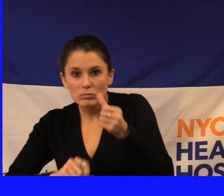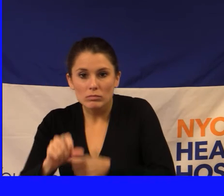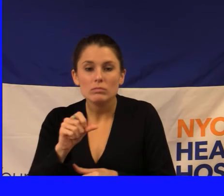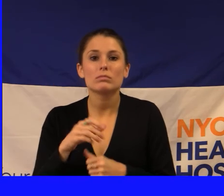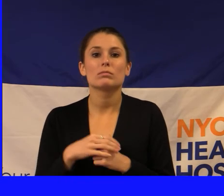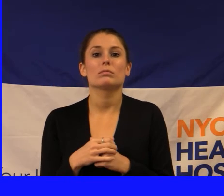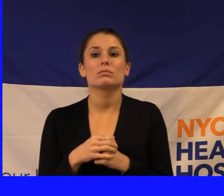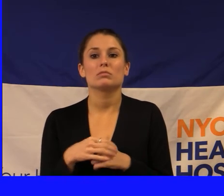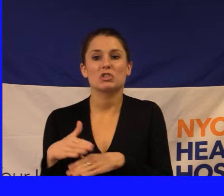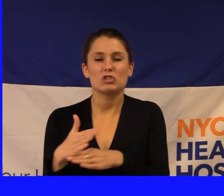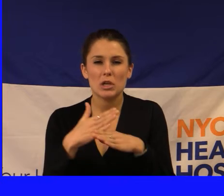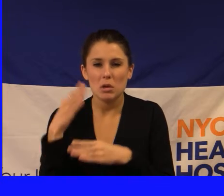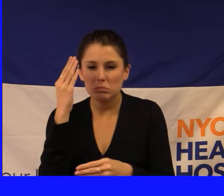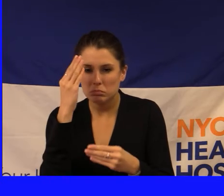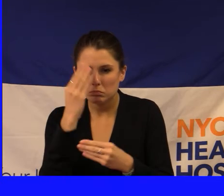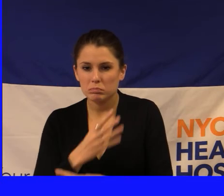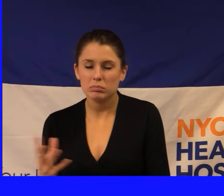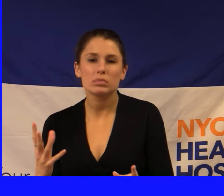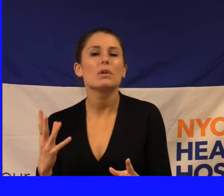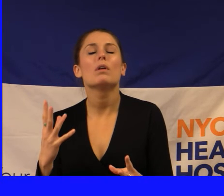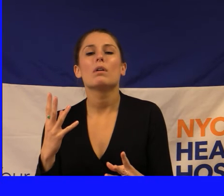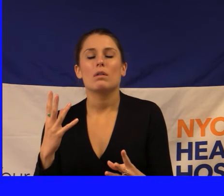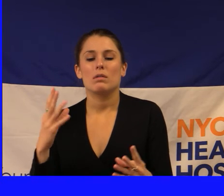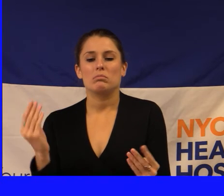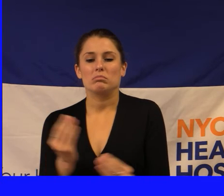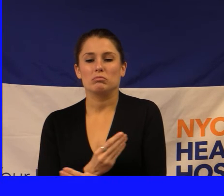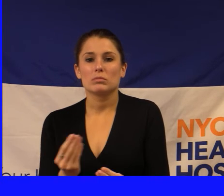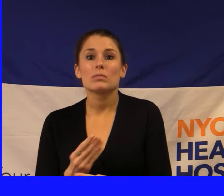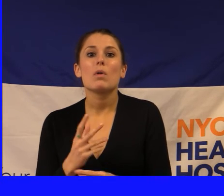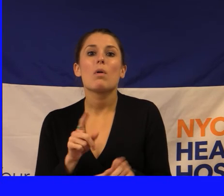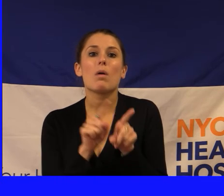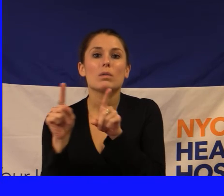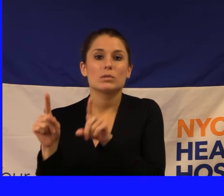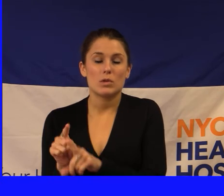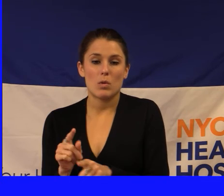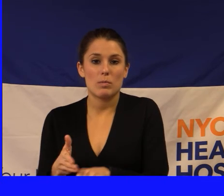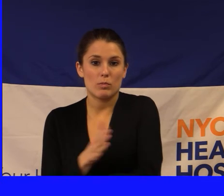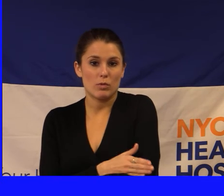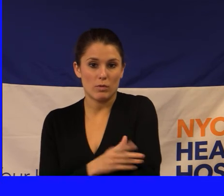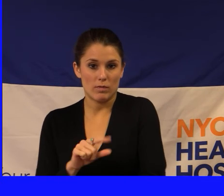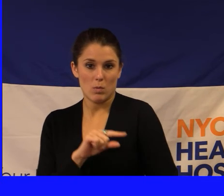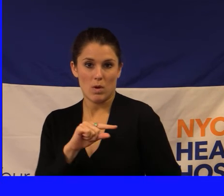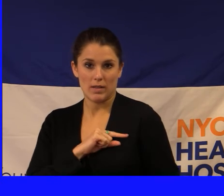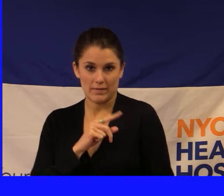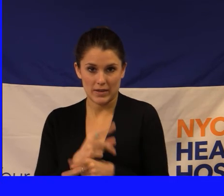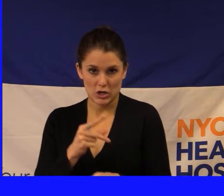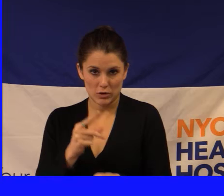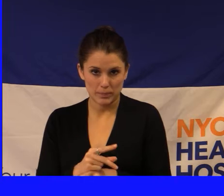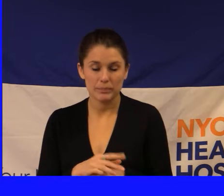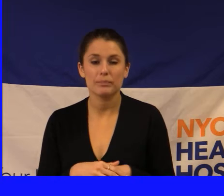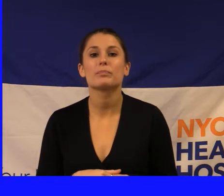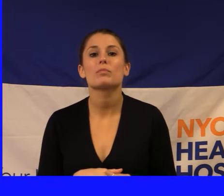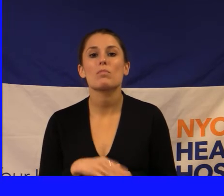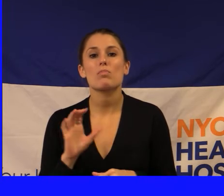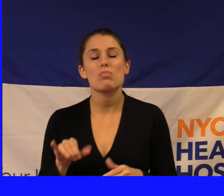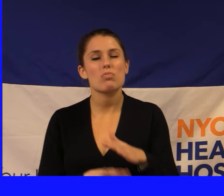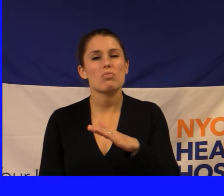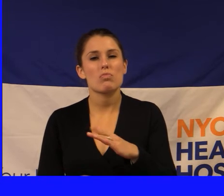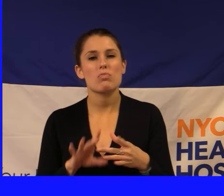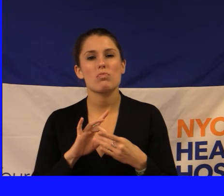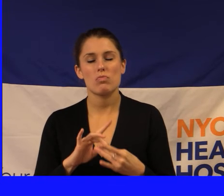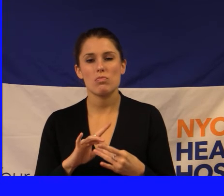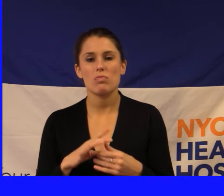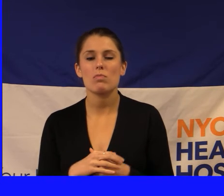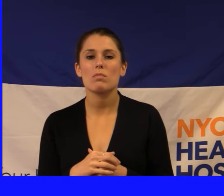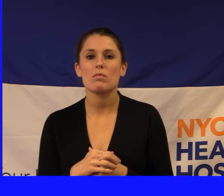on continuous quality improvement. And they interface with their care teams at the clinical sites. And so that is the basic